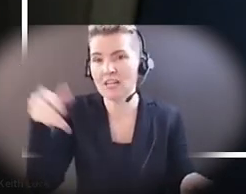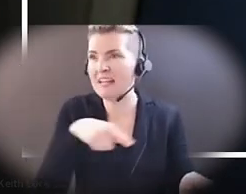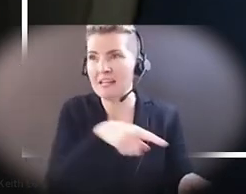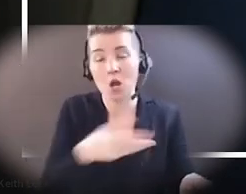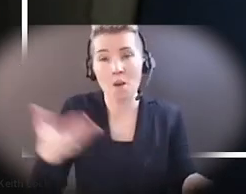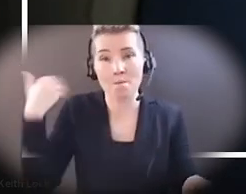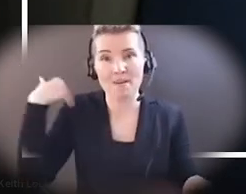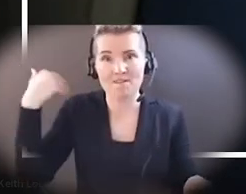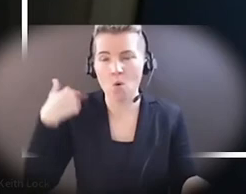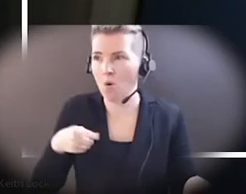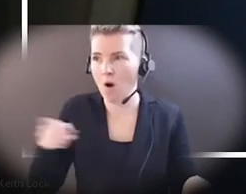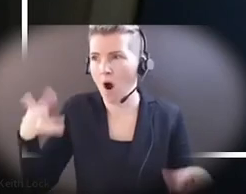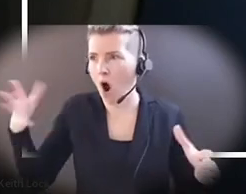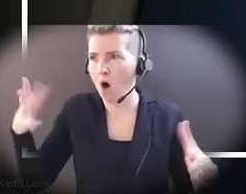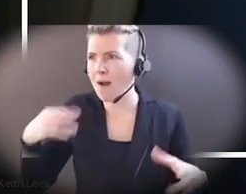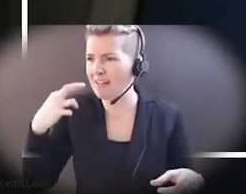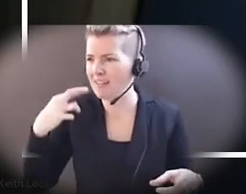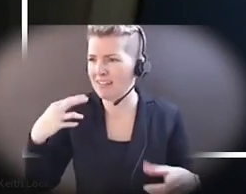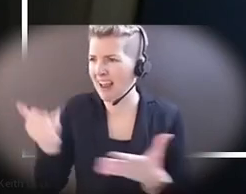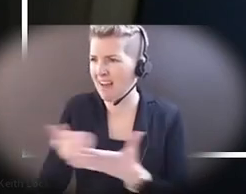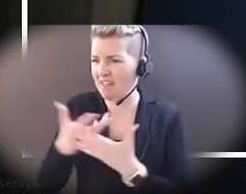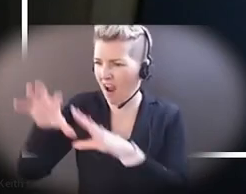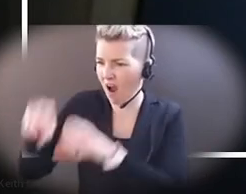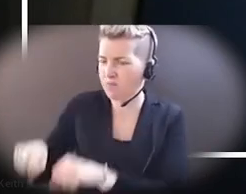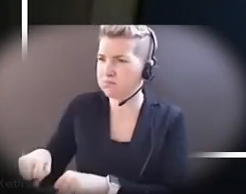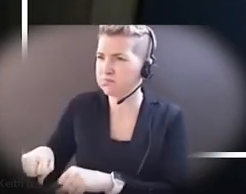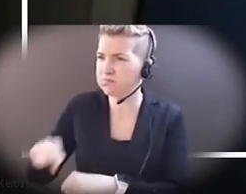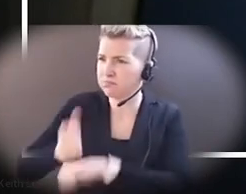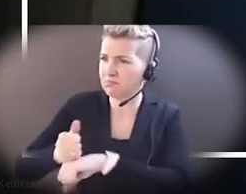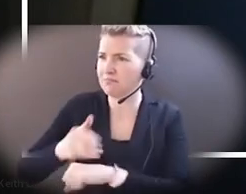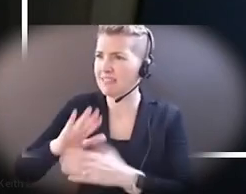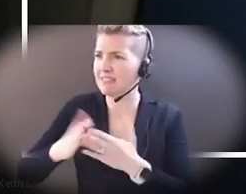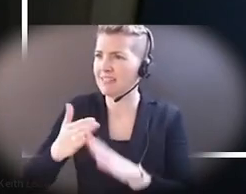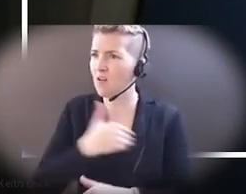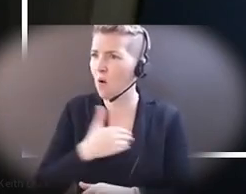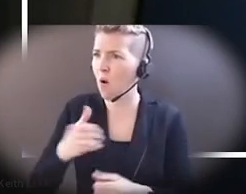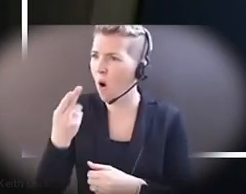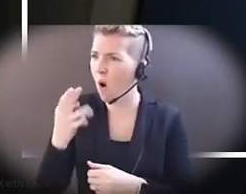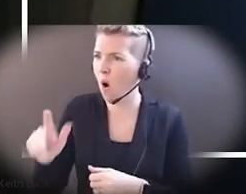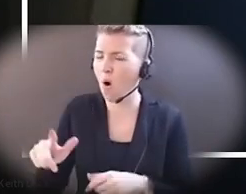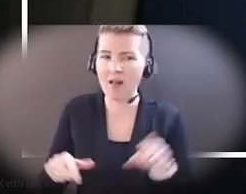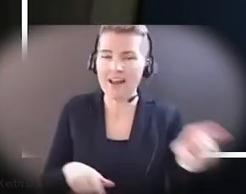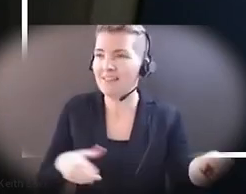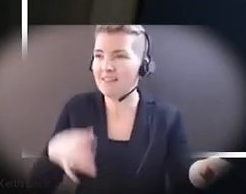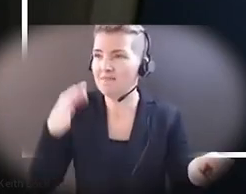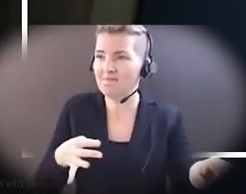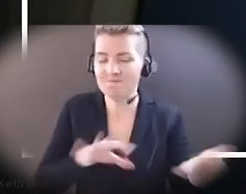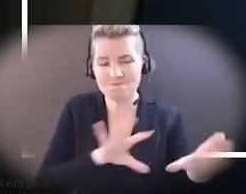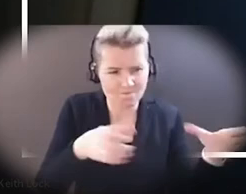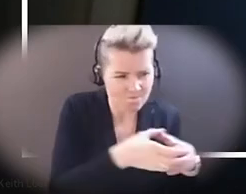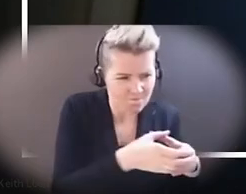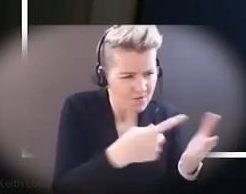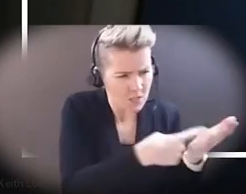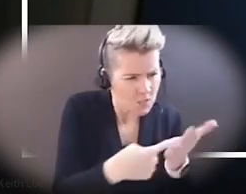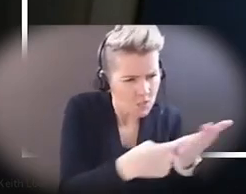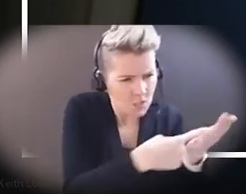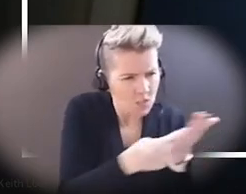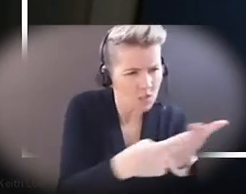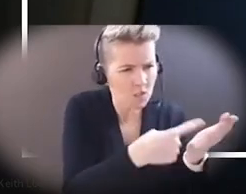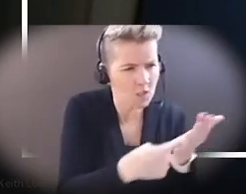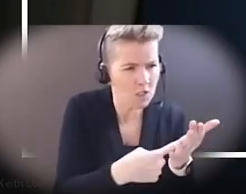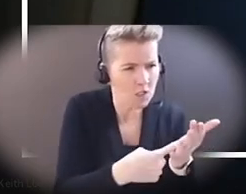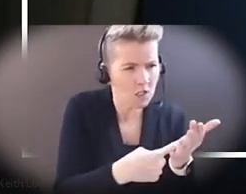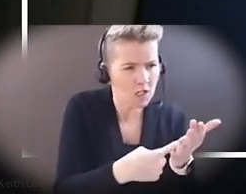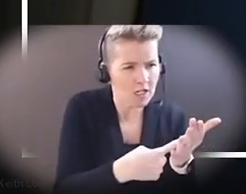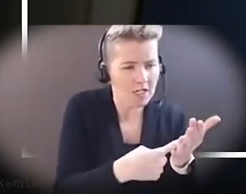watched this other thing happen. And they went and they organized, and they went down to Chinatown and they organized